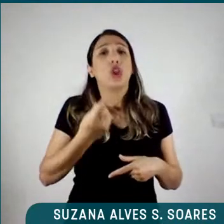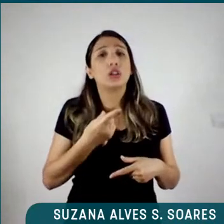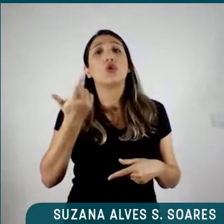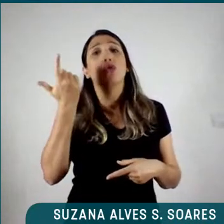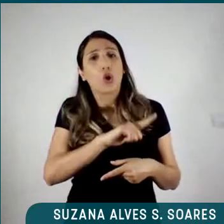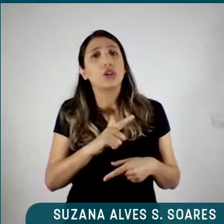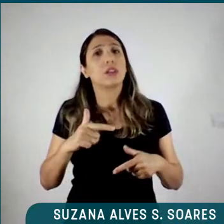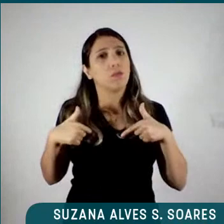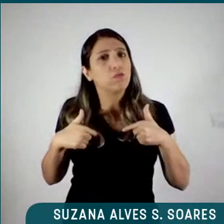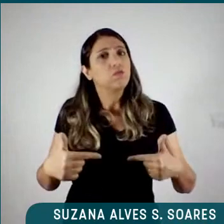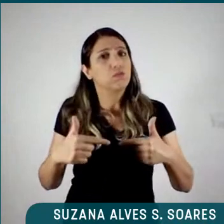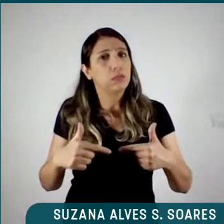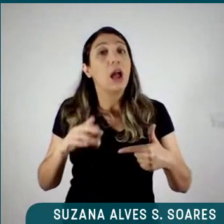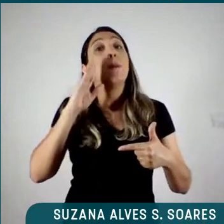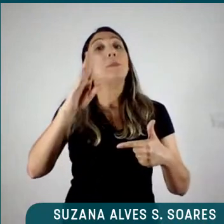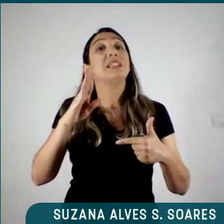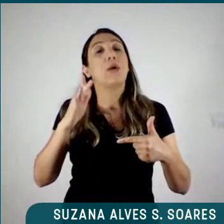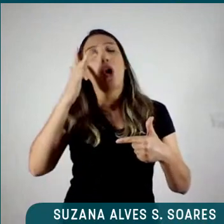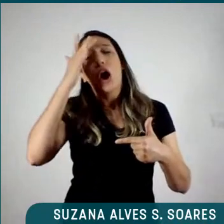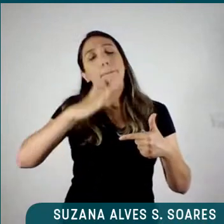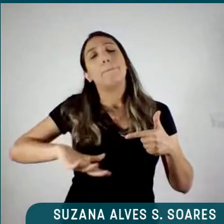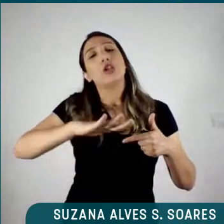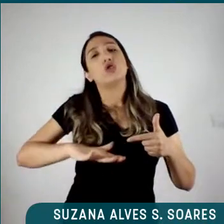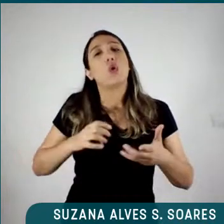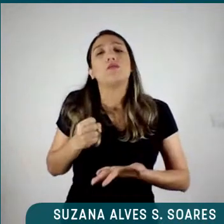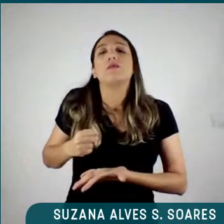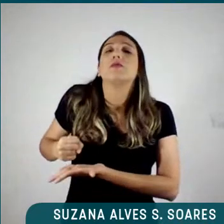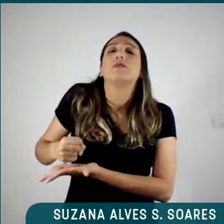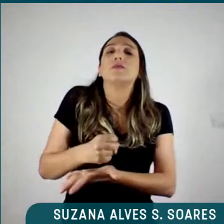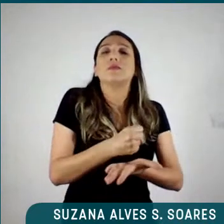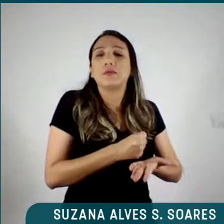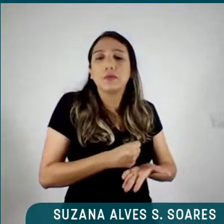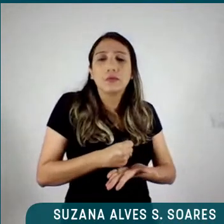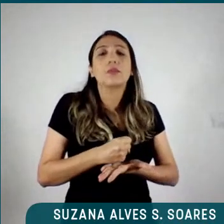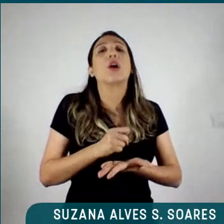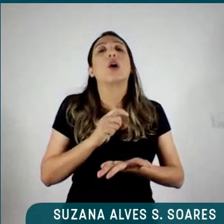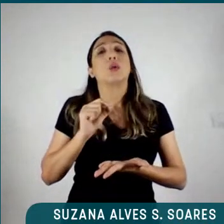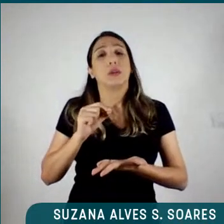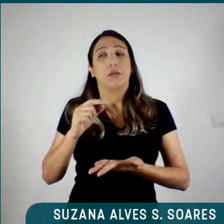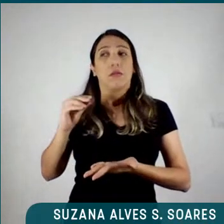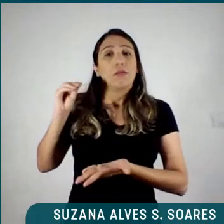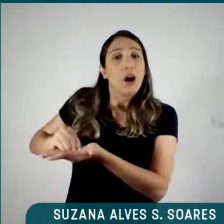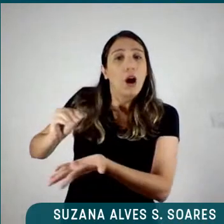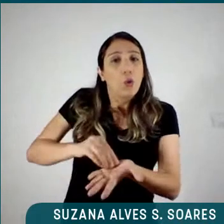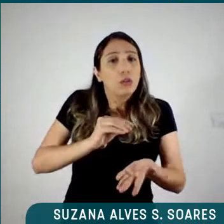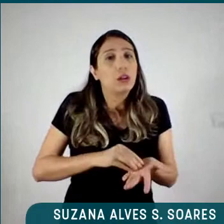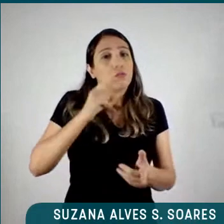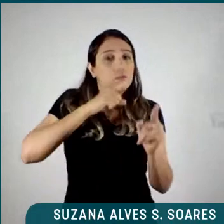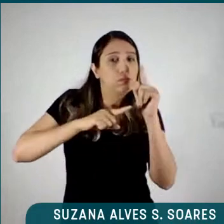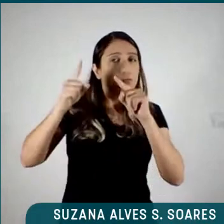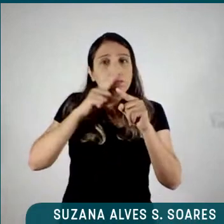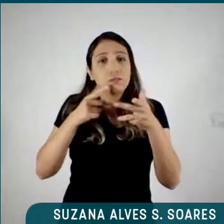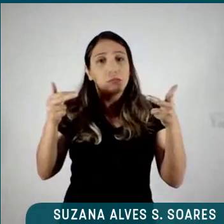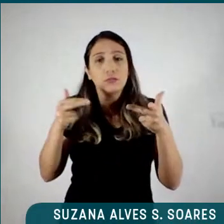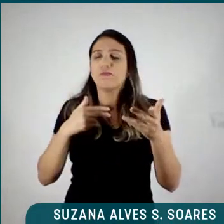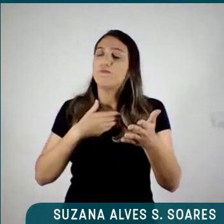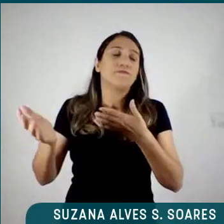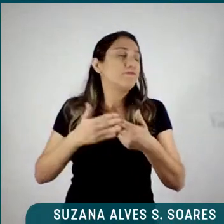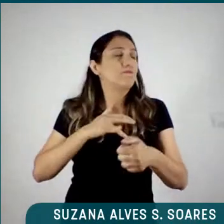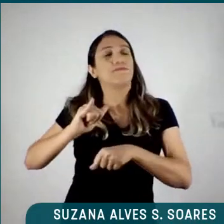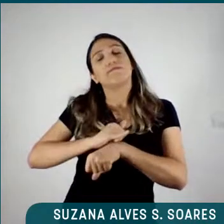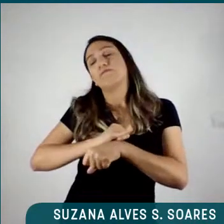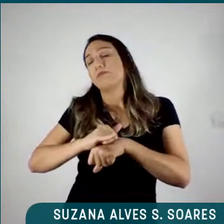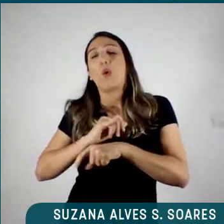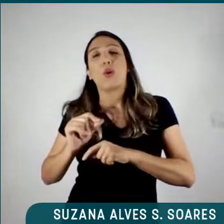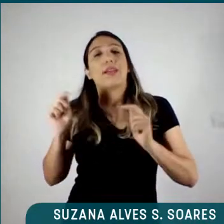the base. This is our reality. We can only execute public policies with those that are at the